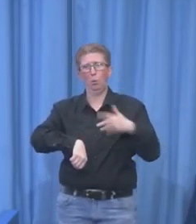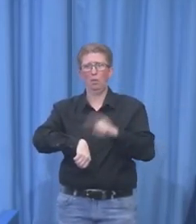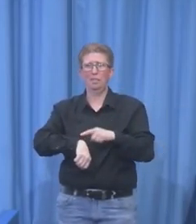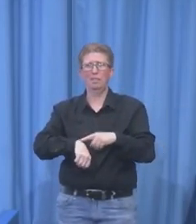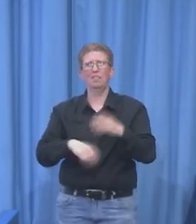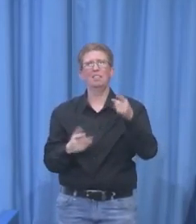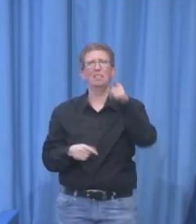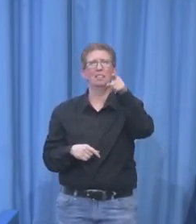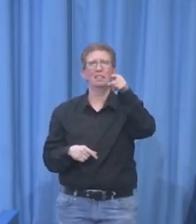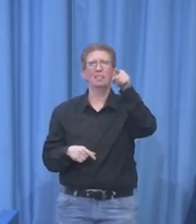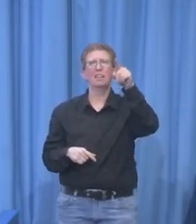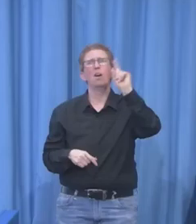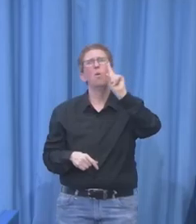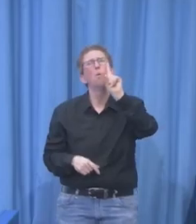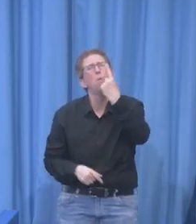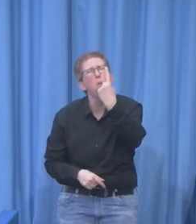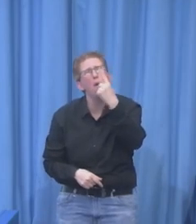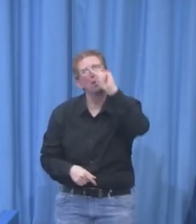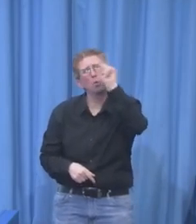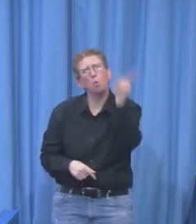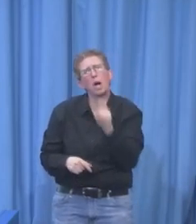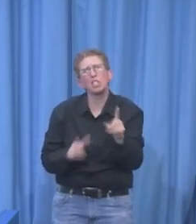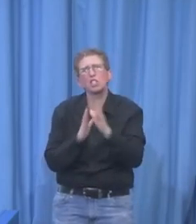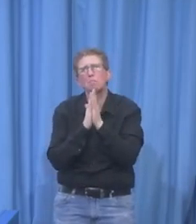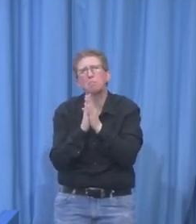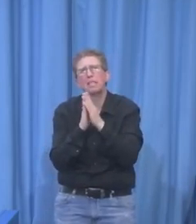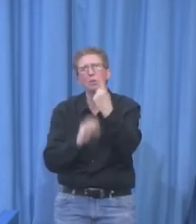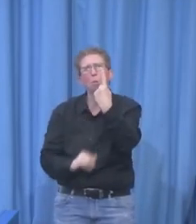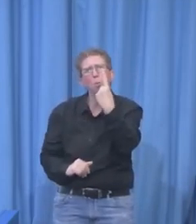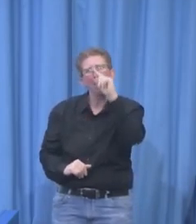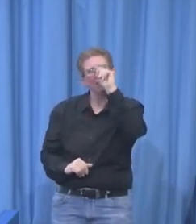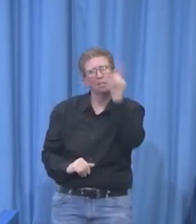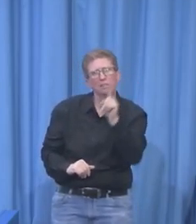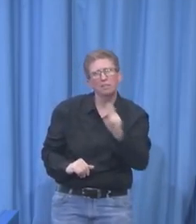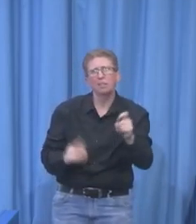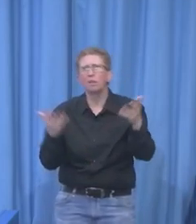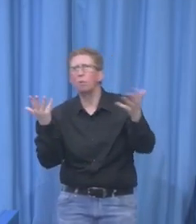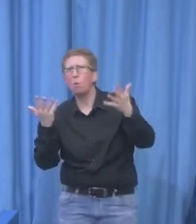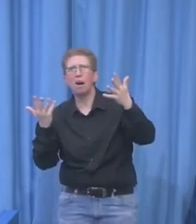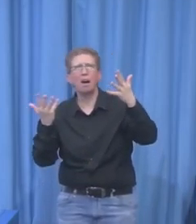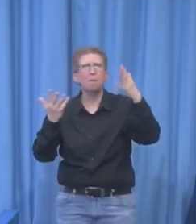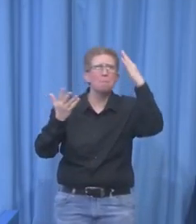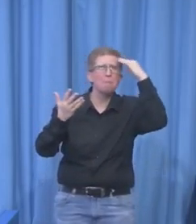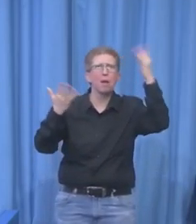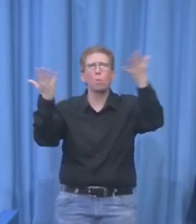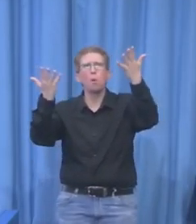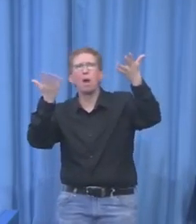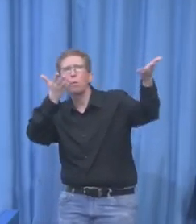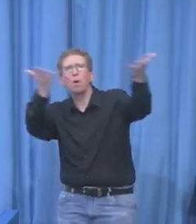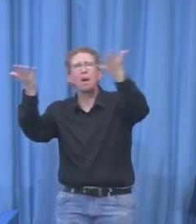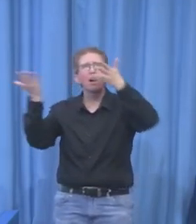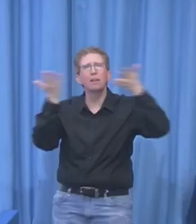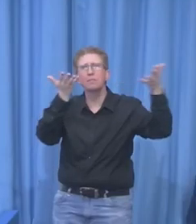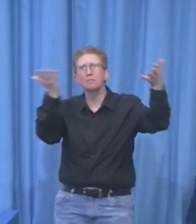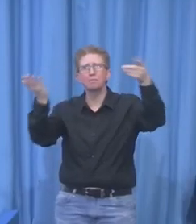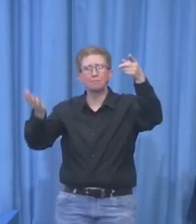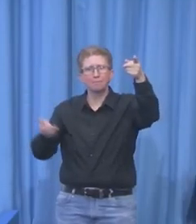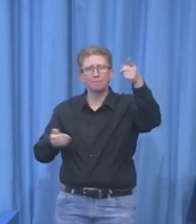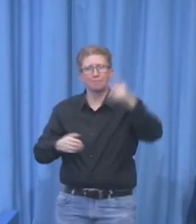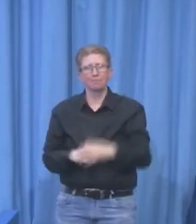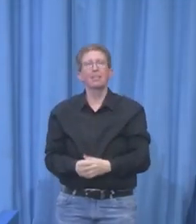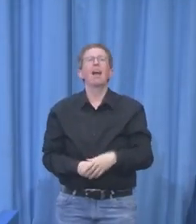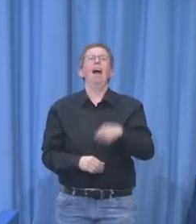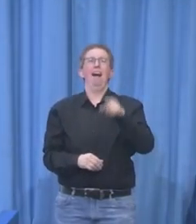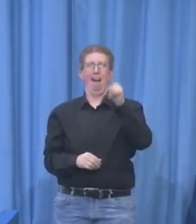Where is it? We don't see you. It's here on your left. Way in the back there. Ah, hello. Yeah, thank you.